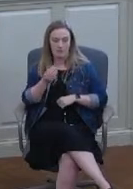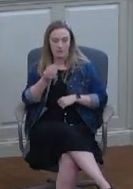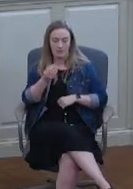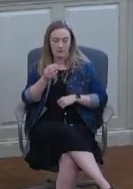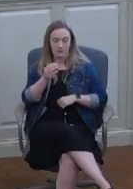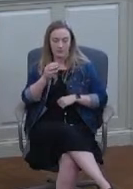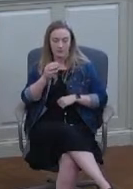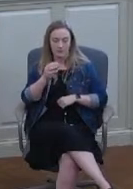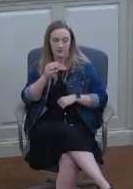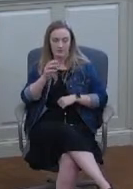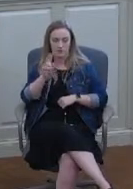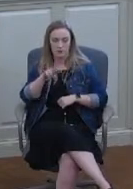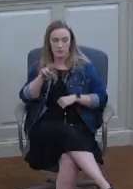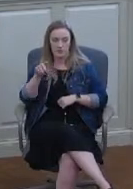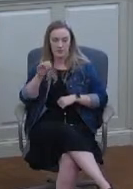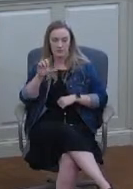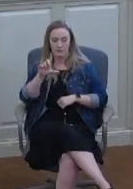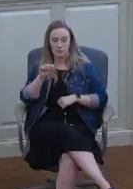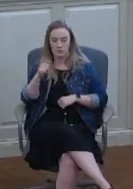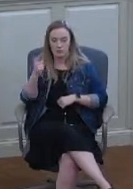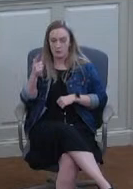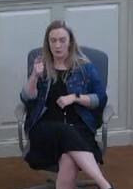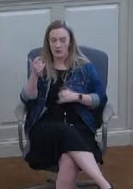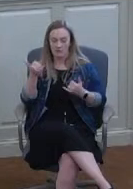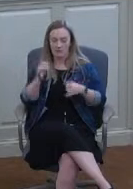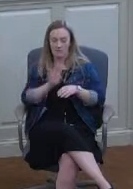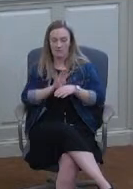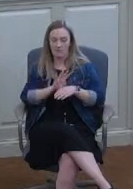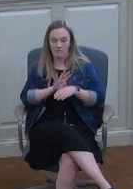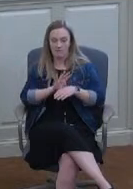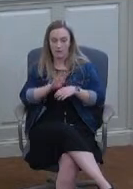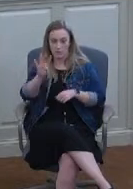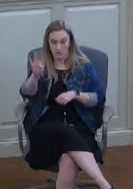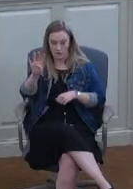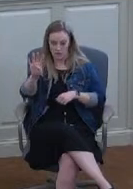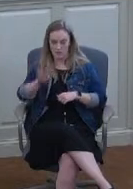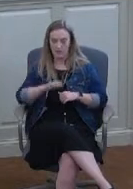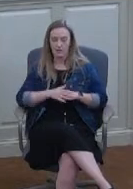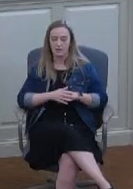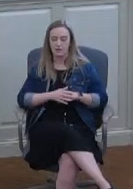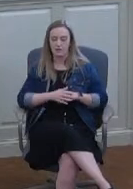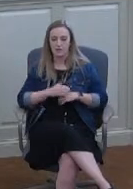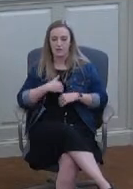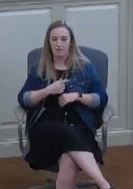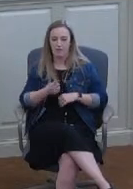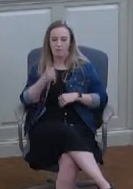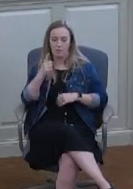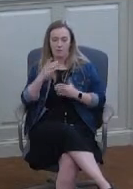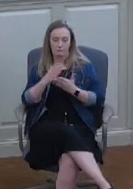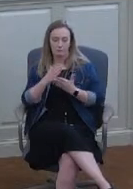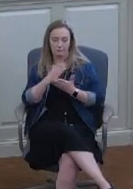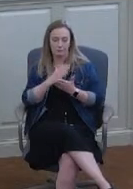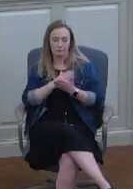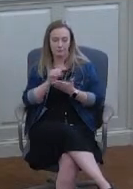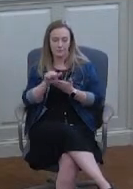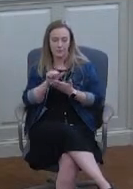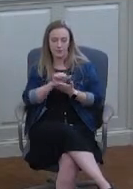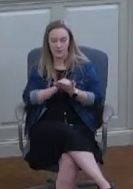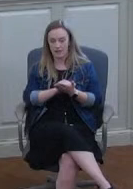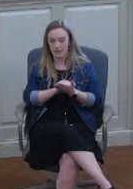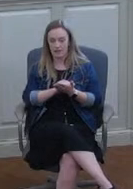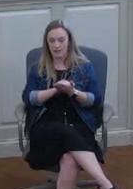of 2021. It's 4 o'clock p.m. We have one item on the agenda. It's